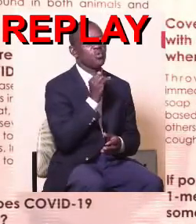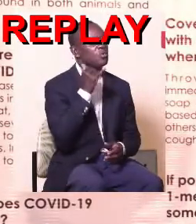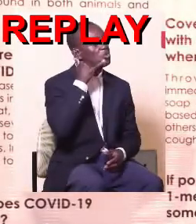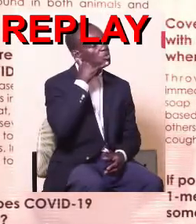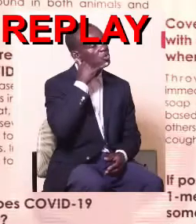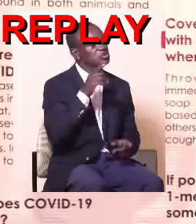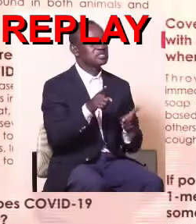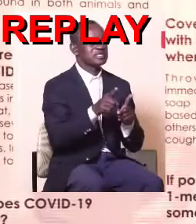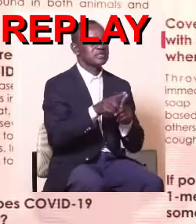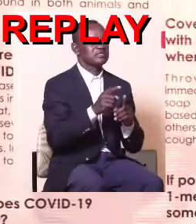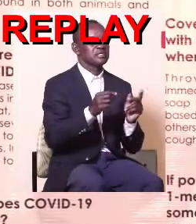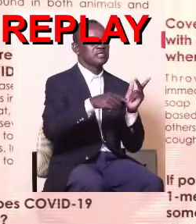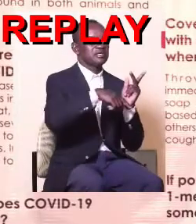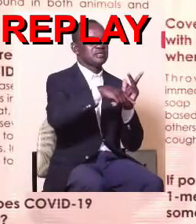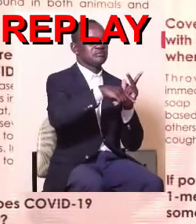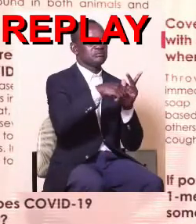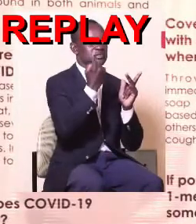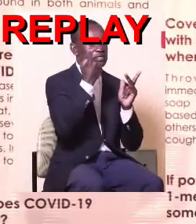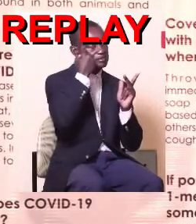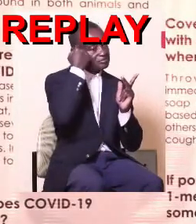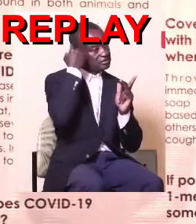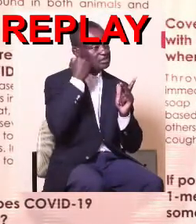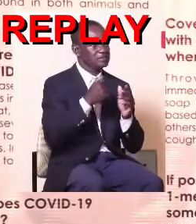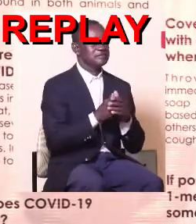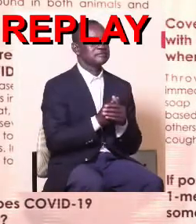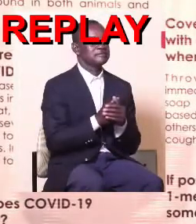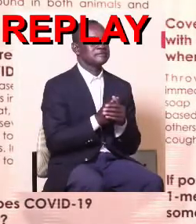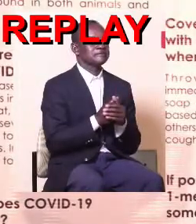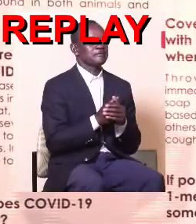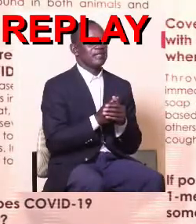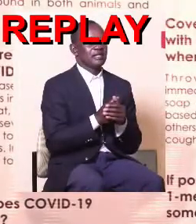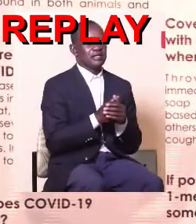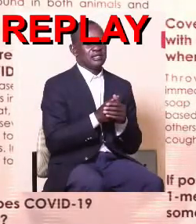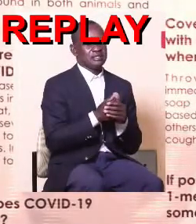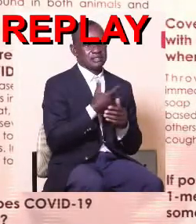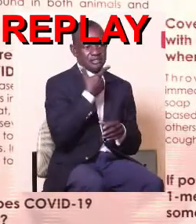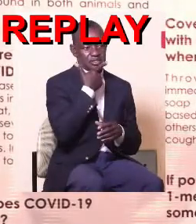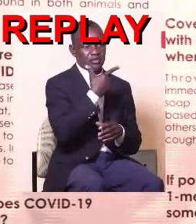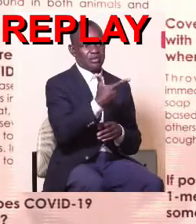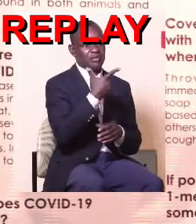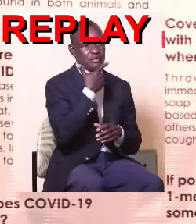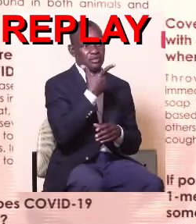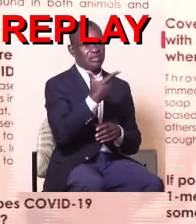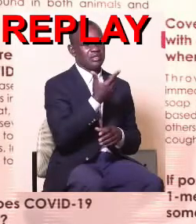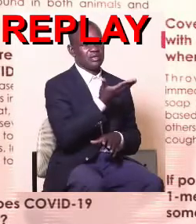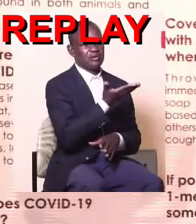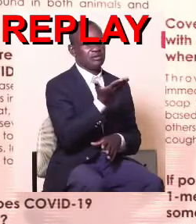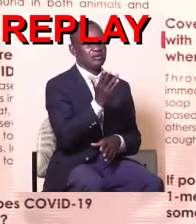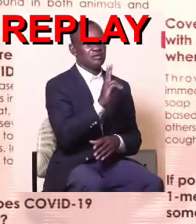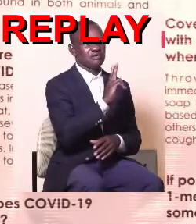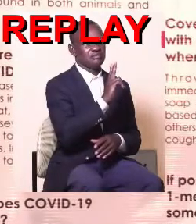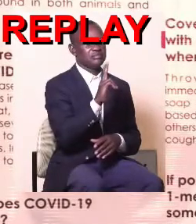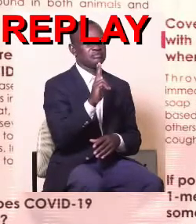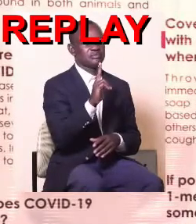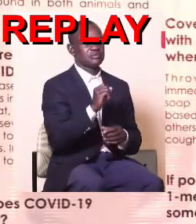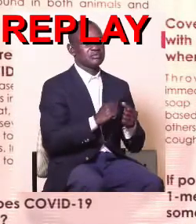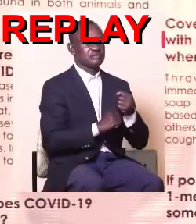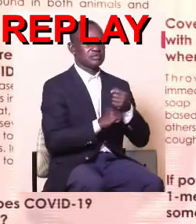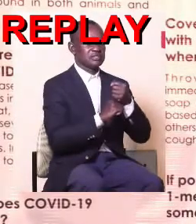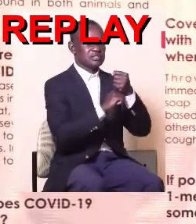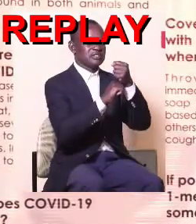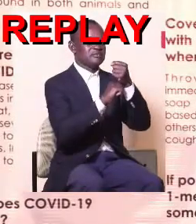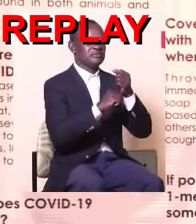Prime Minister, is to thank all of you for the support that you are